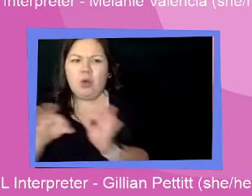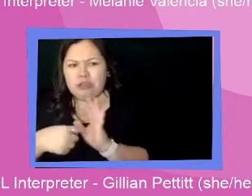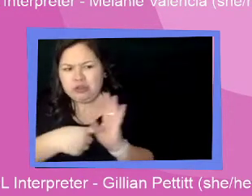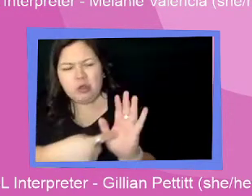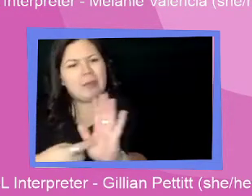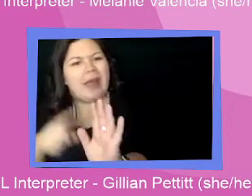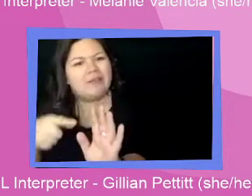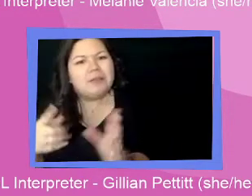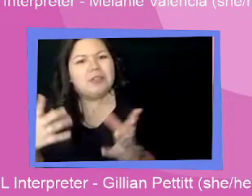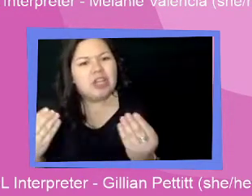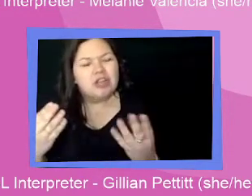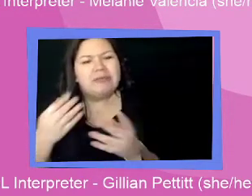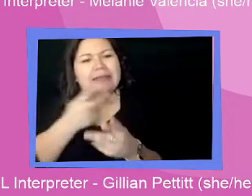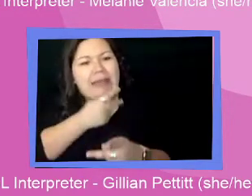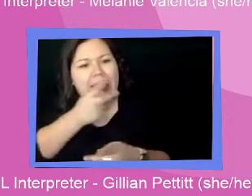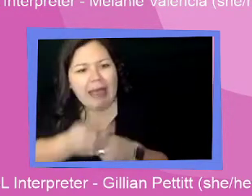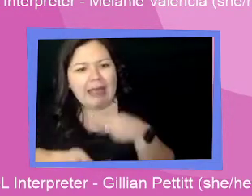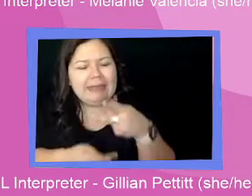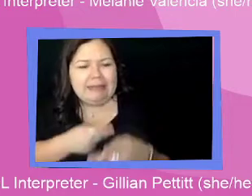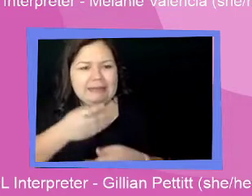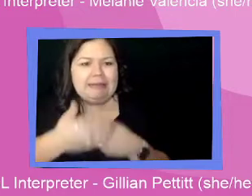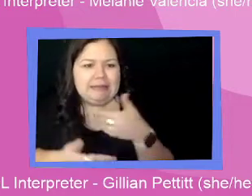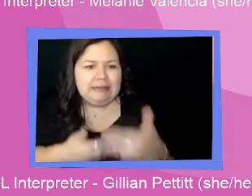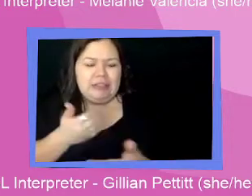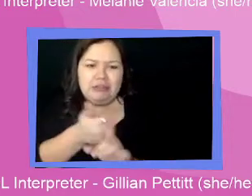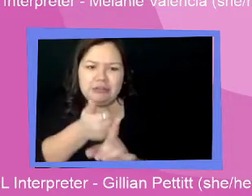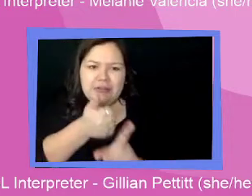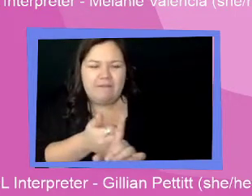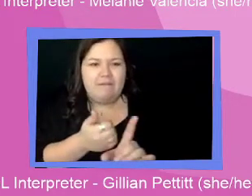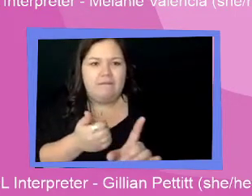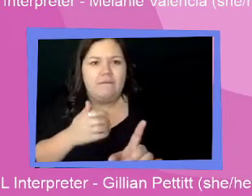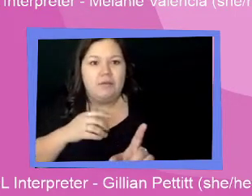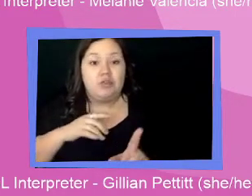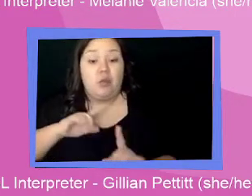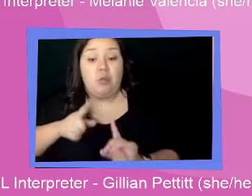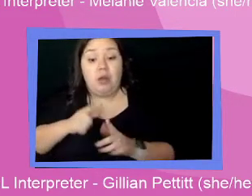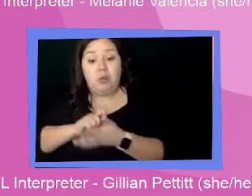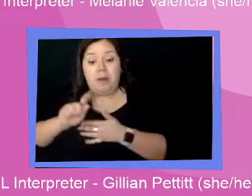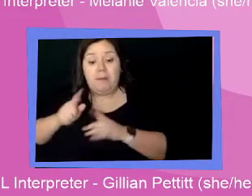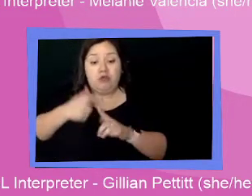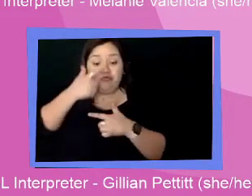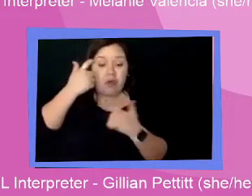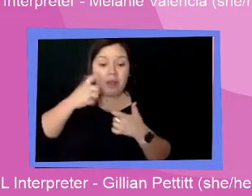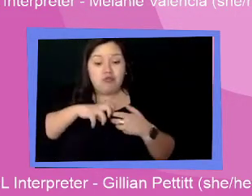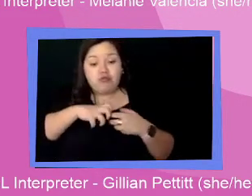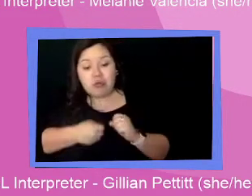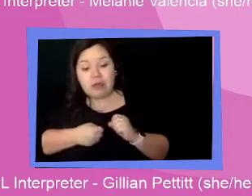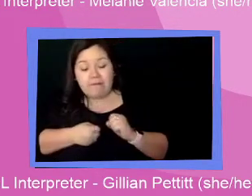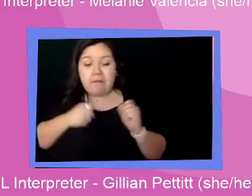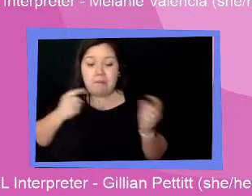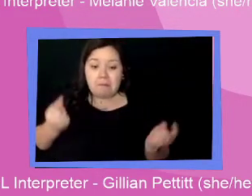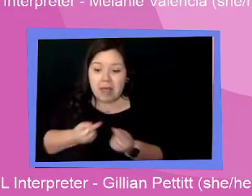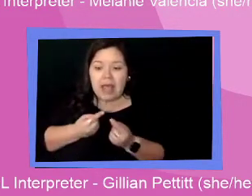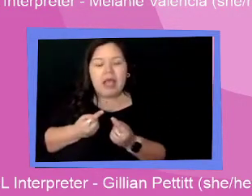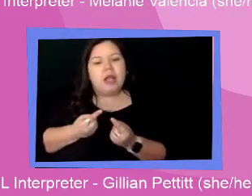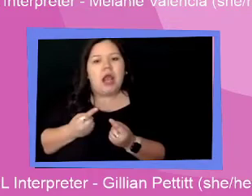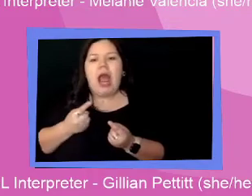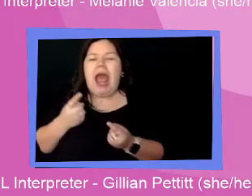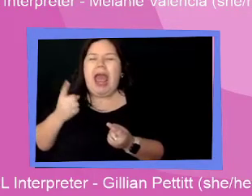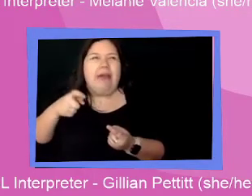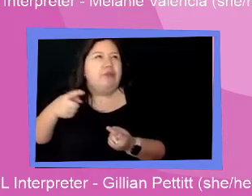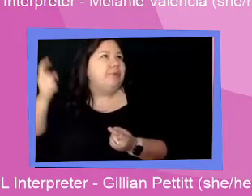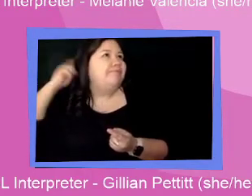when I'm writing about trauma or grief or these painful things in my writing, is who is my main